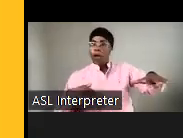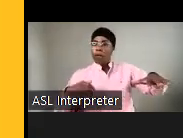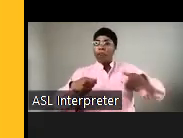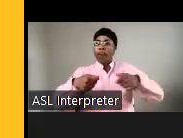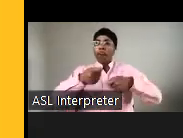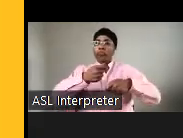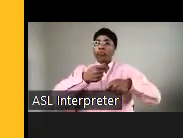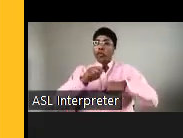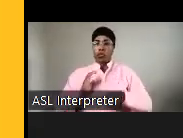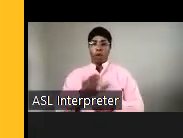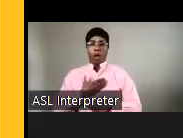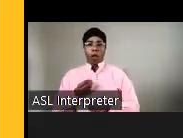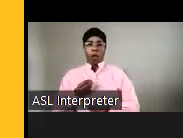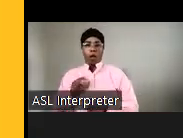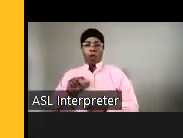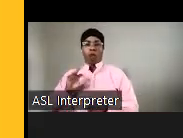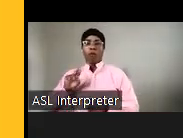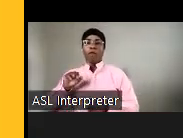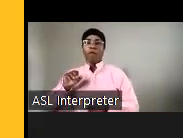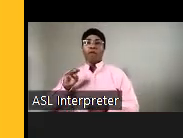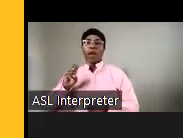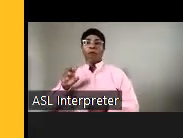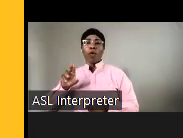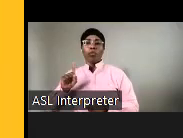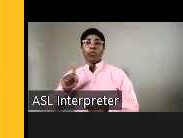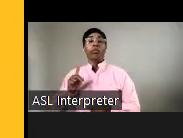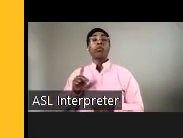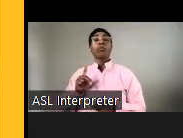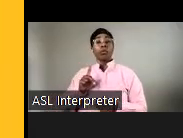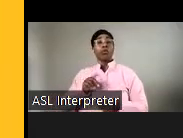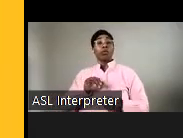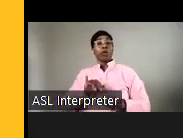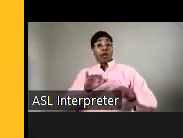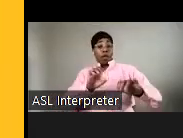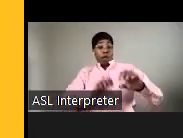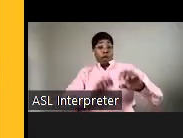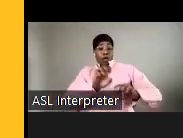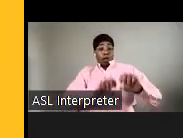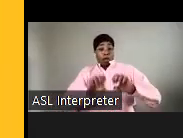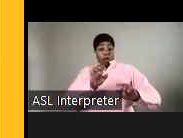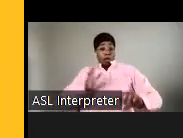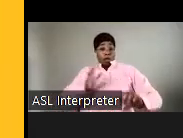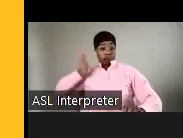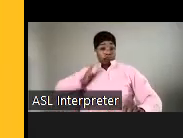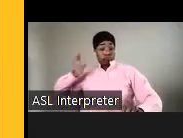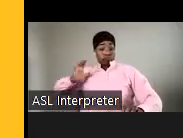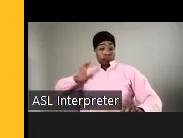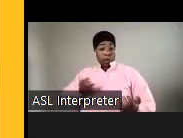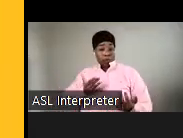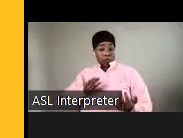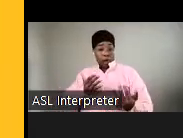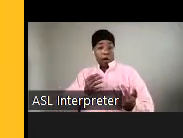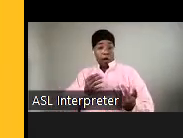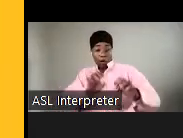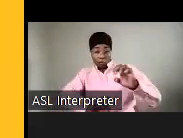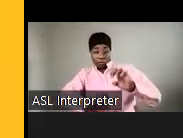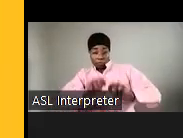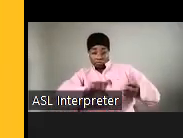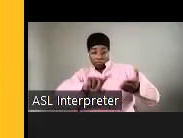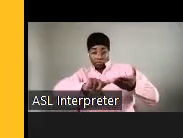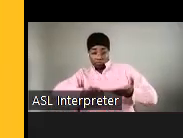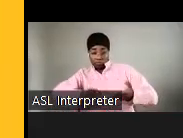could evaluate past fire on the landscape and then use that as the baseline data set for evaluating